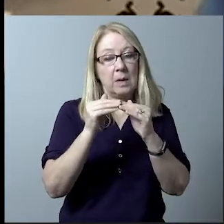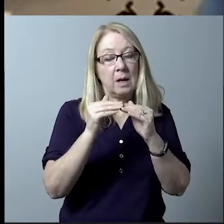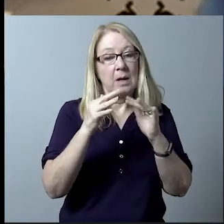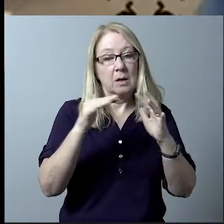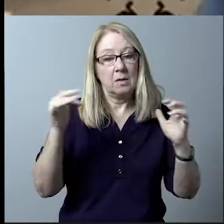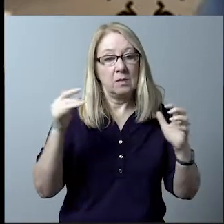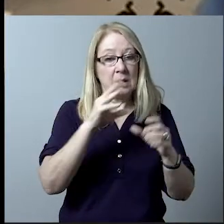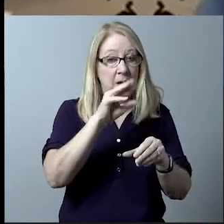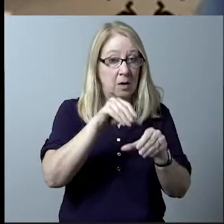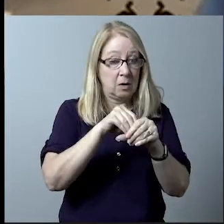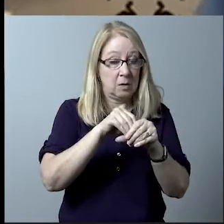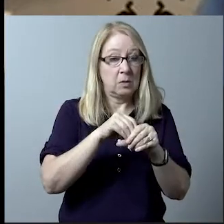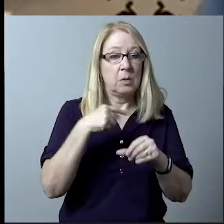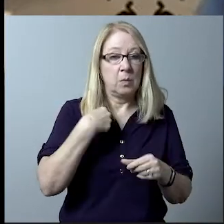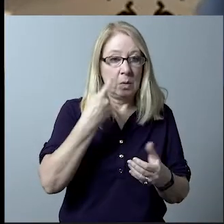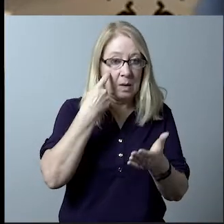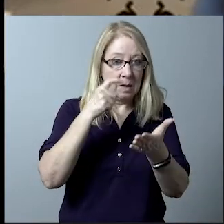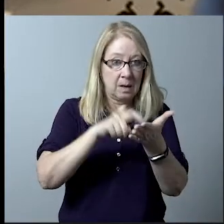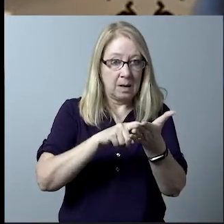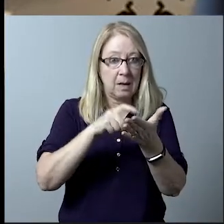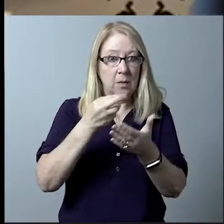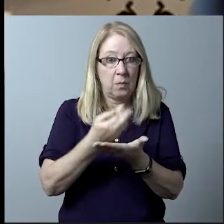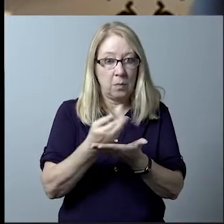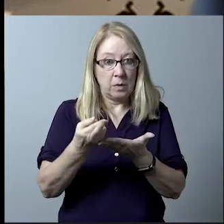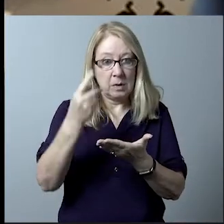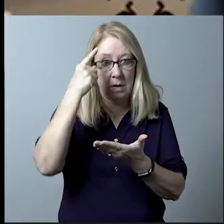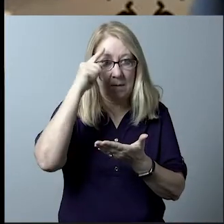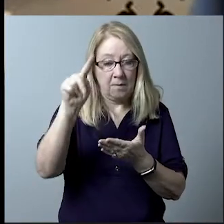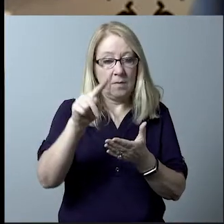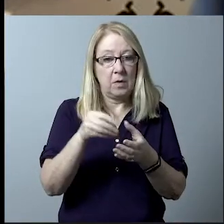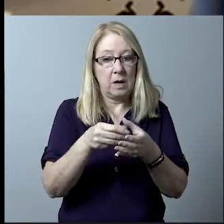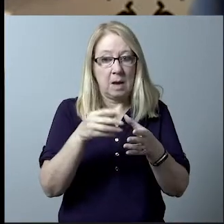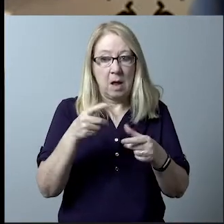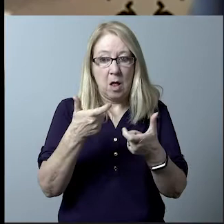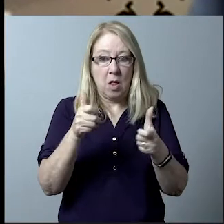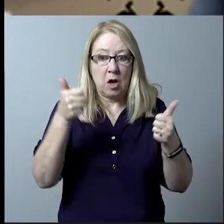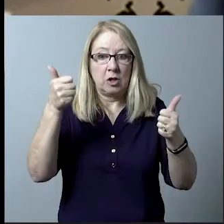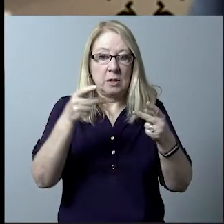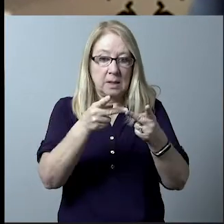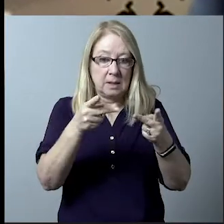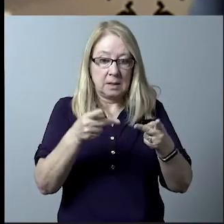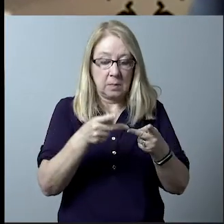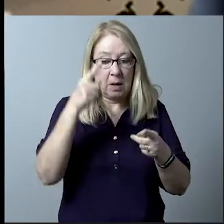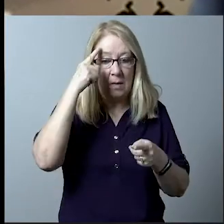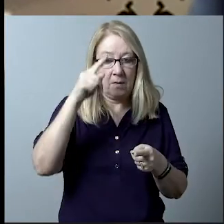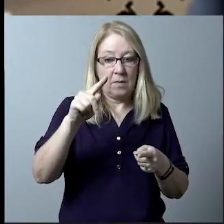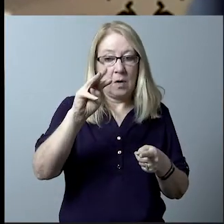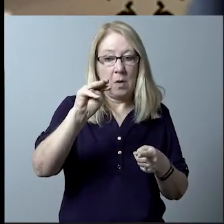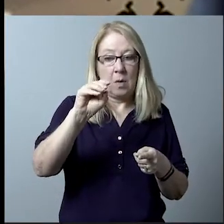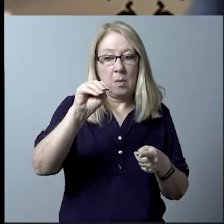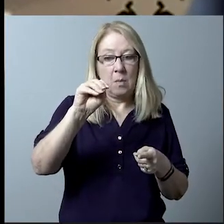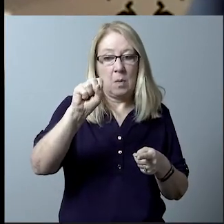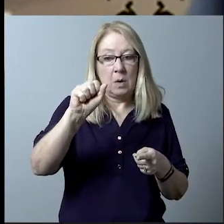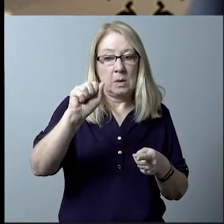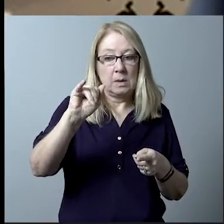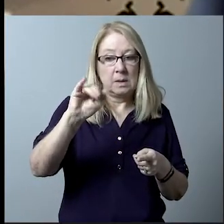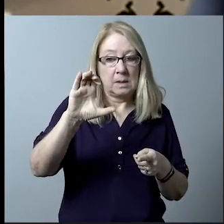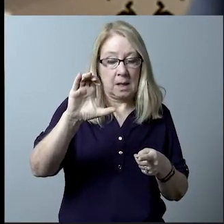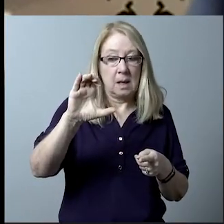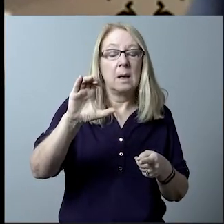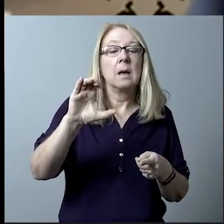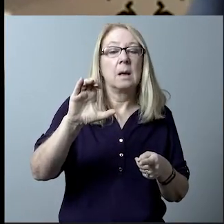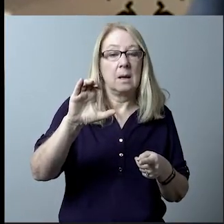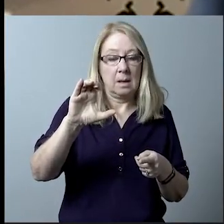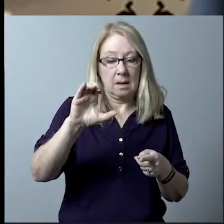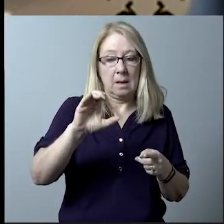of equity, diversity, and inclusion. We're beginning to identify resources for an expanded physical space that will house the